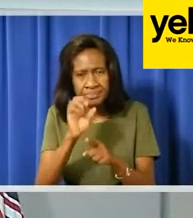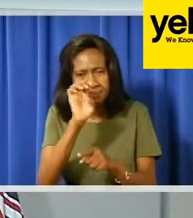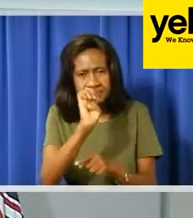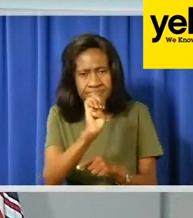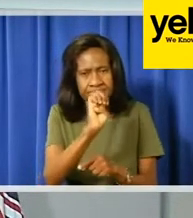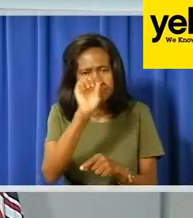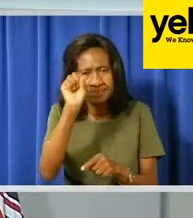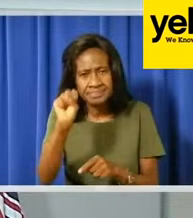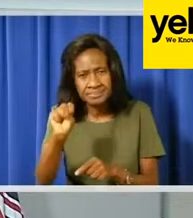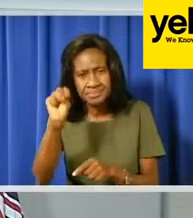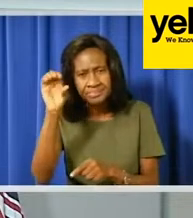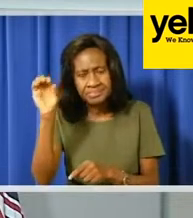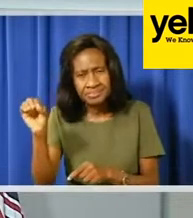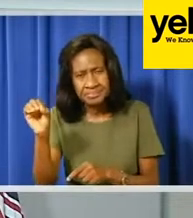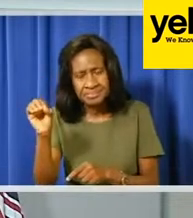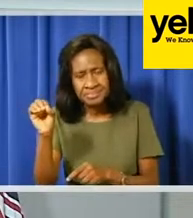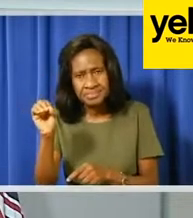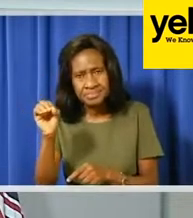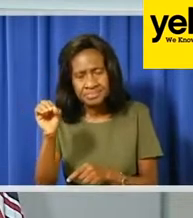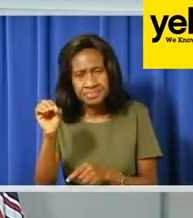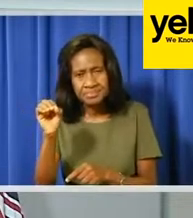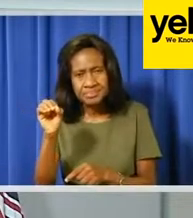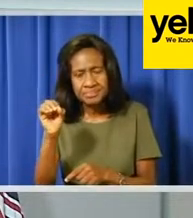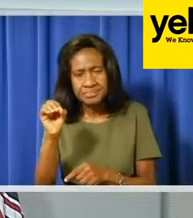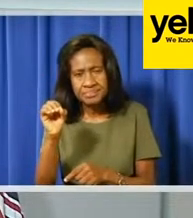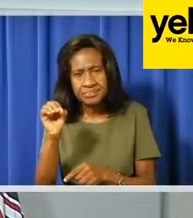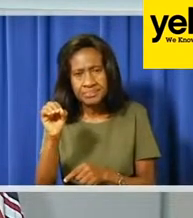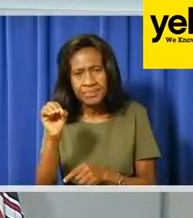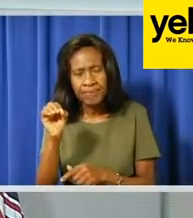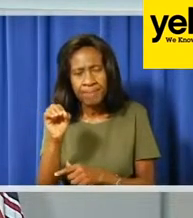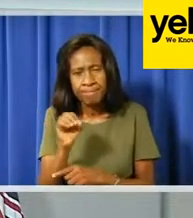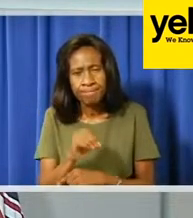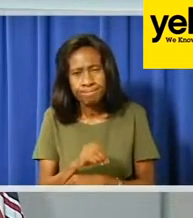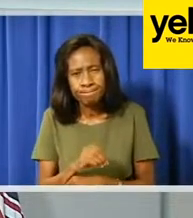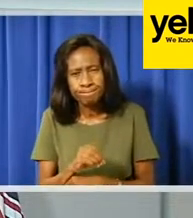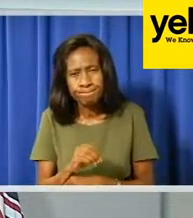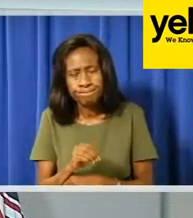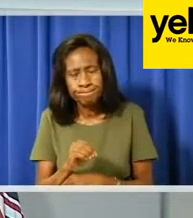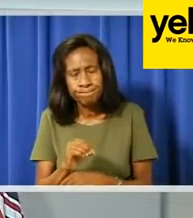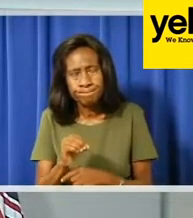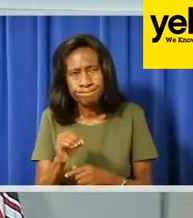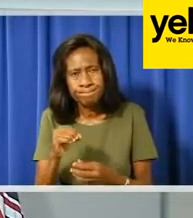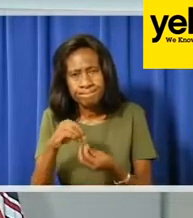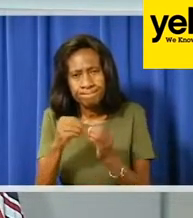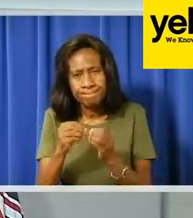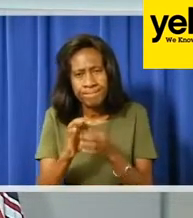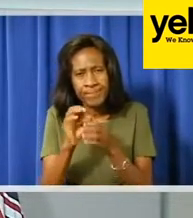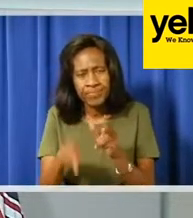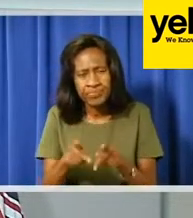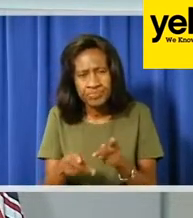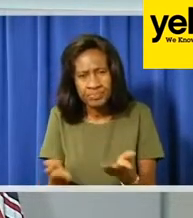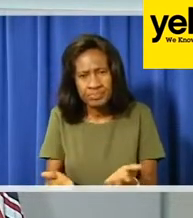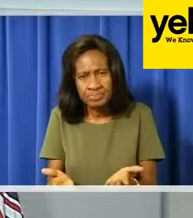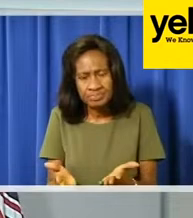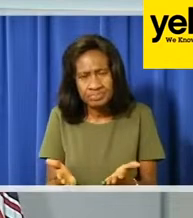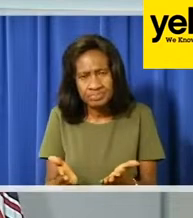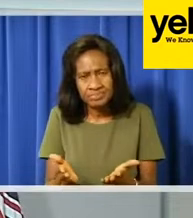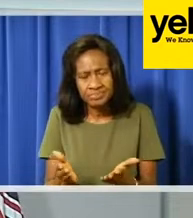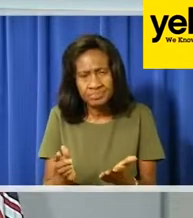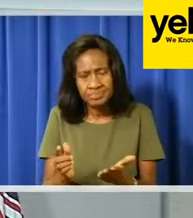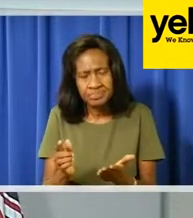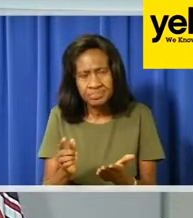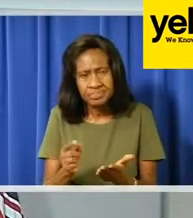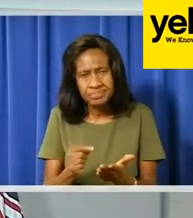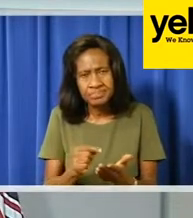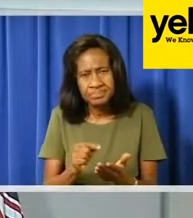clash with what the government had previously projected as Cayman's population, what figure is the government working with